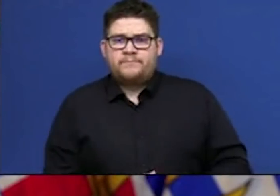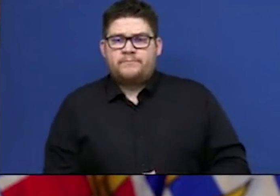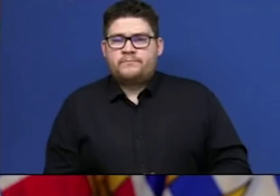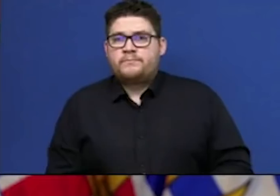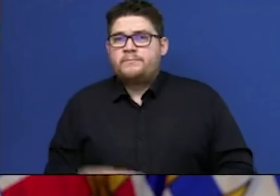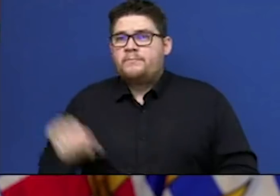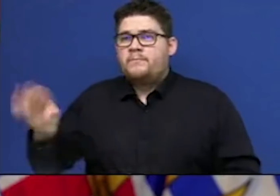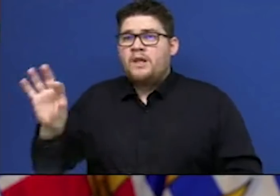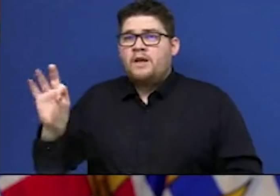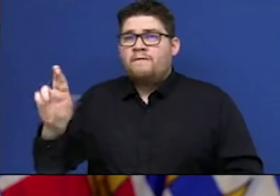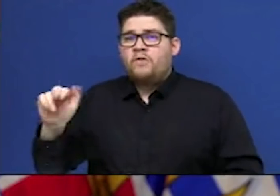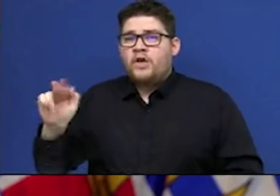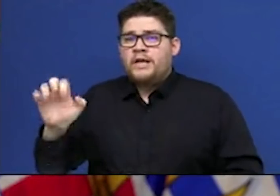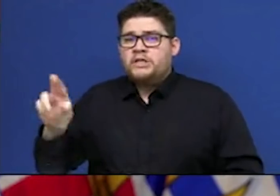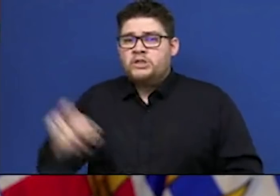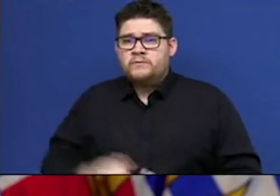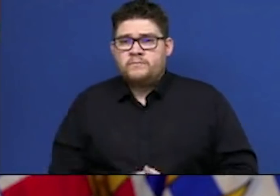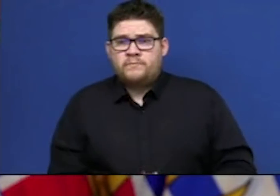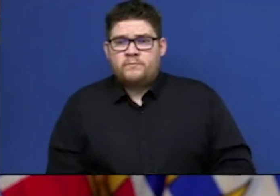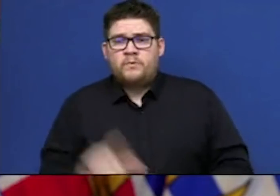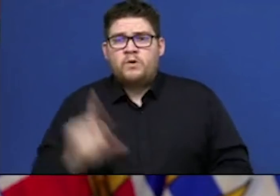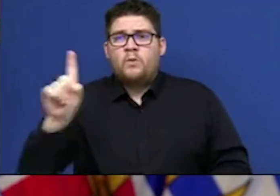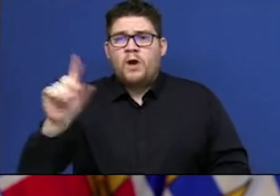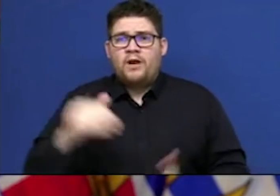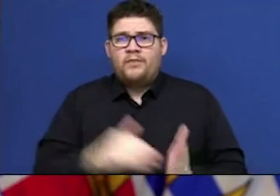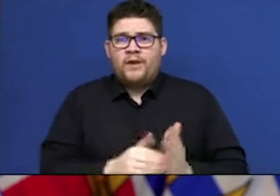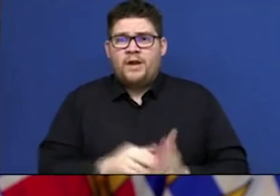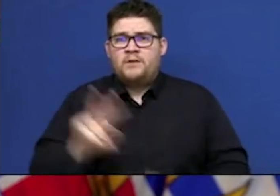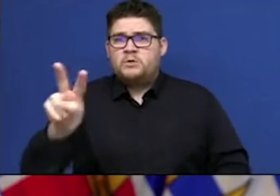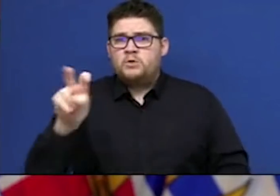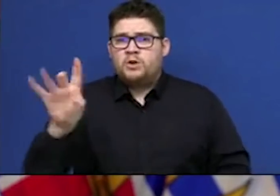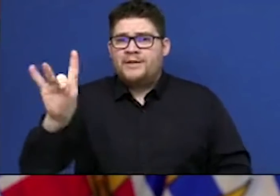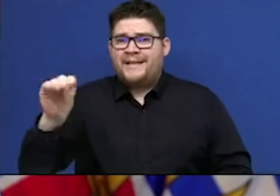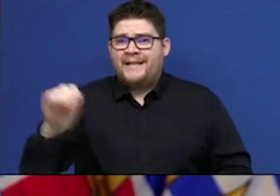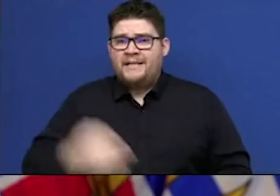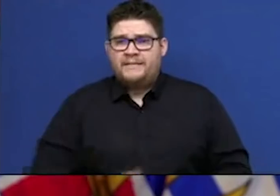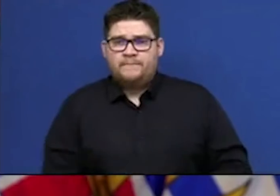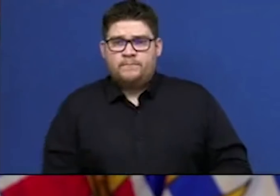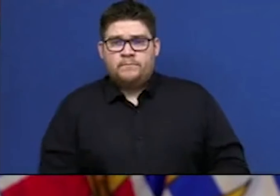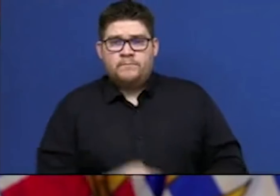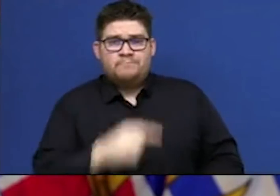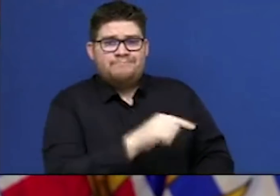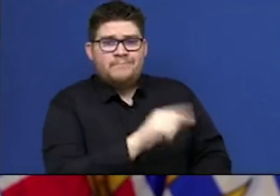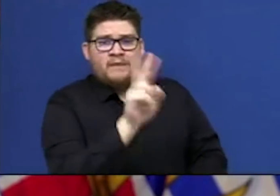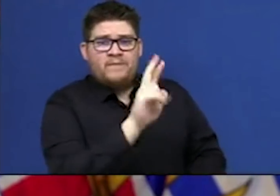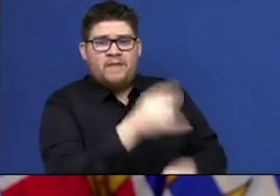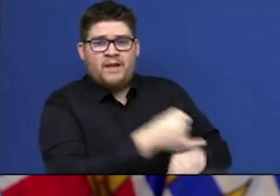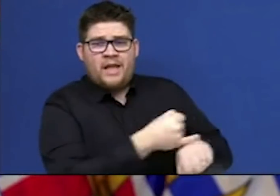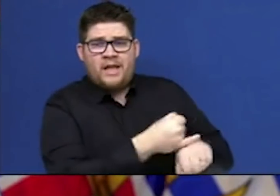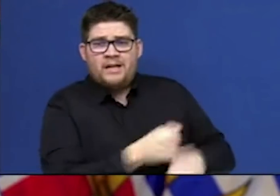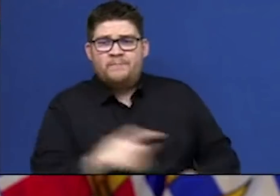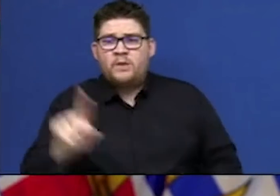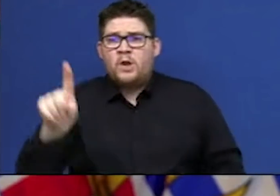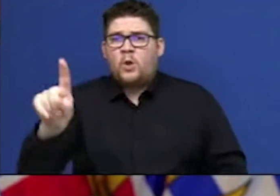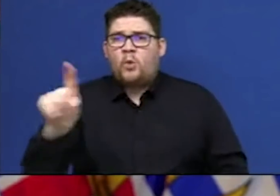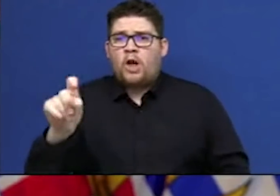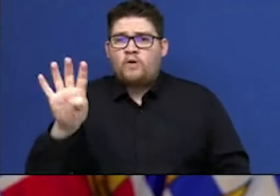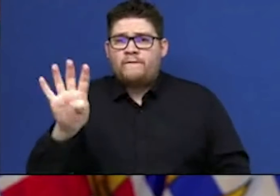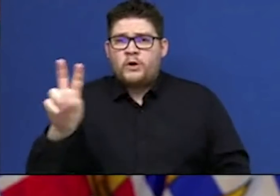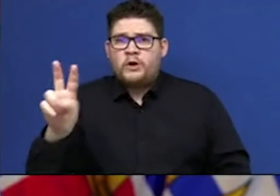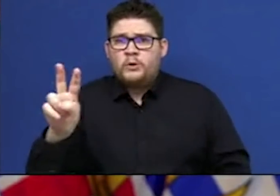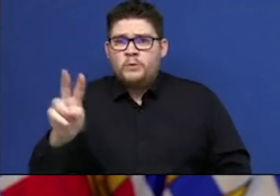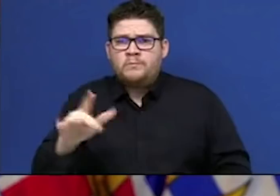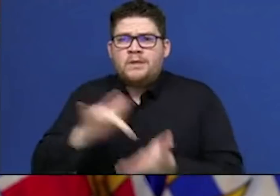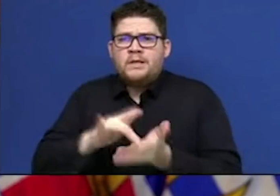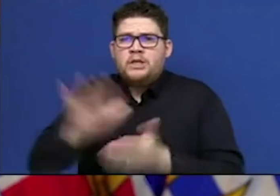Interior Health, 121 in the Northern Health Region, and 3 people who usually reside outside of Canada.